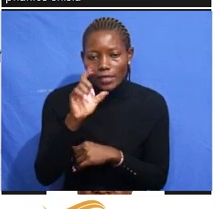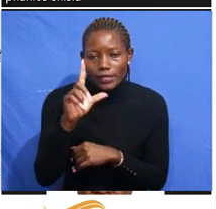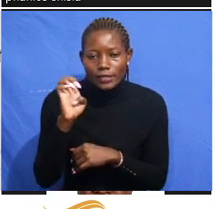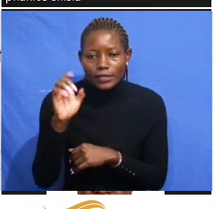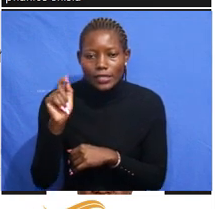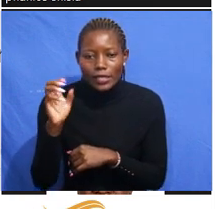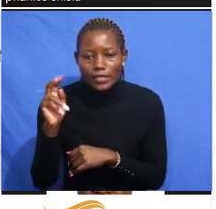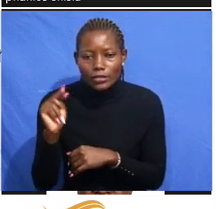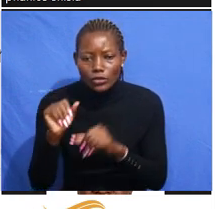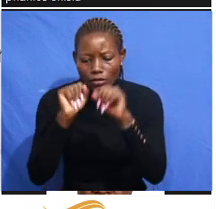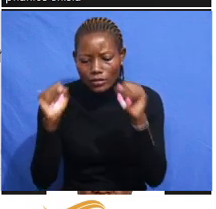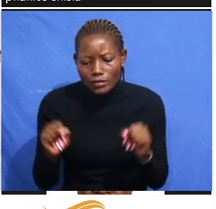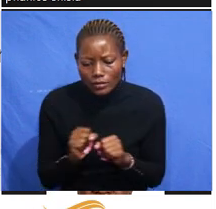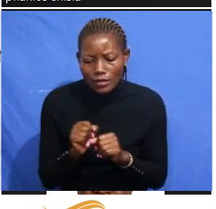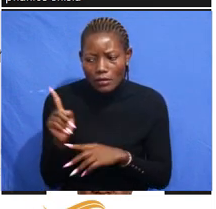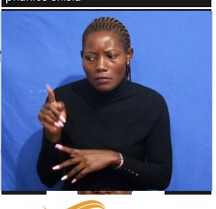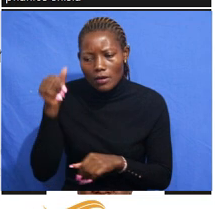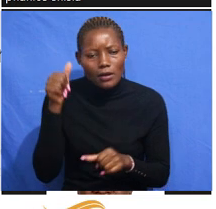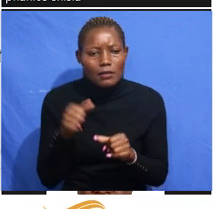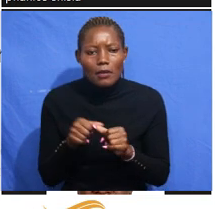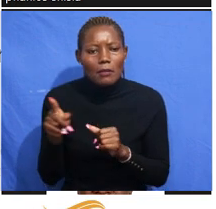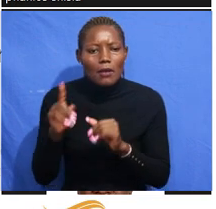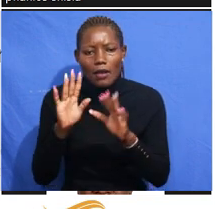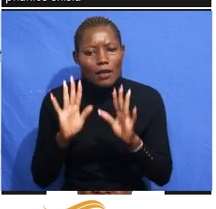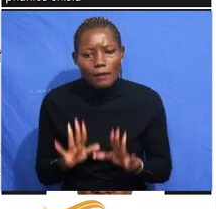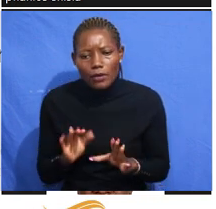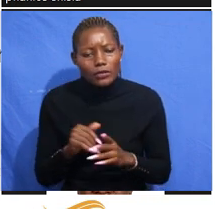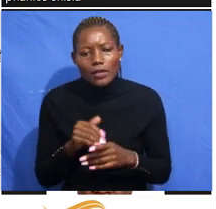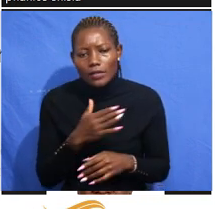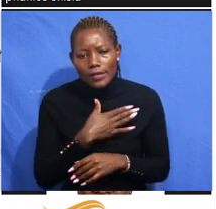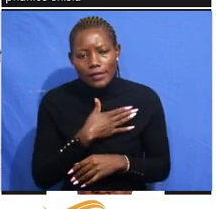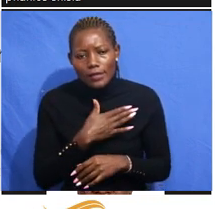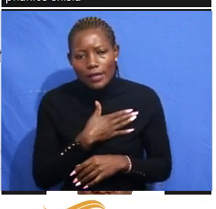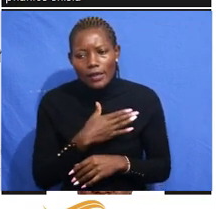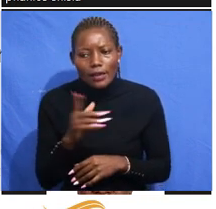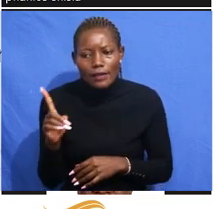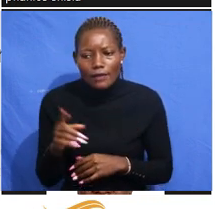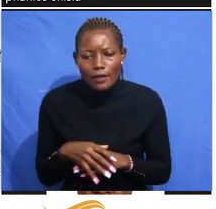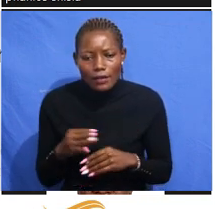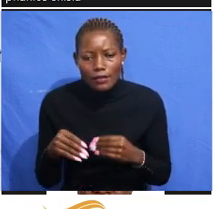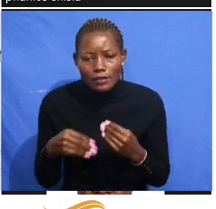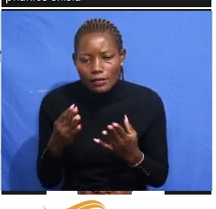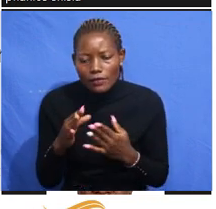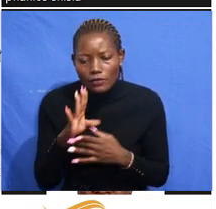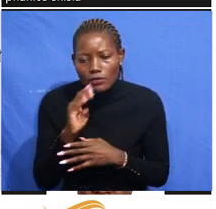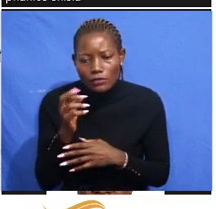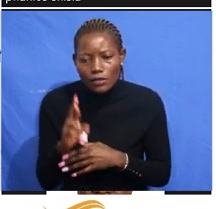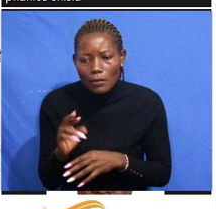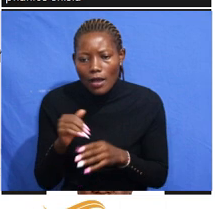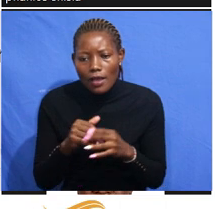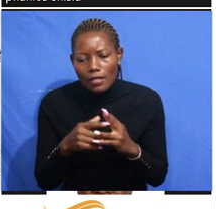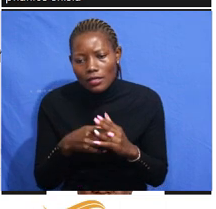this is the fundamental in the liver. This is the rigid bar. The bones give you the rigid bar in that